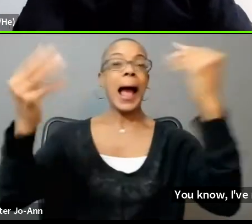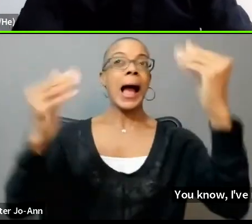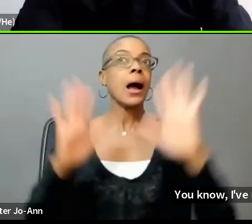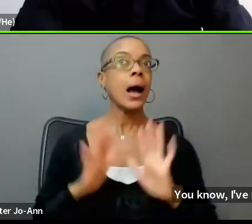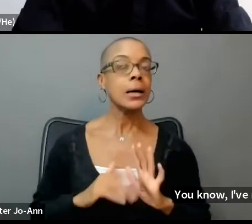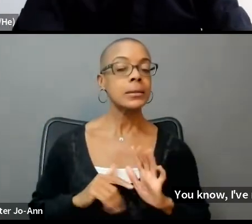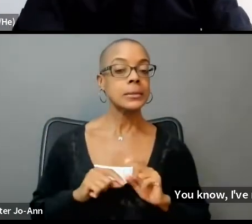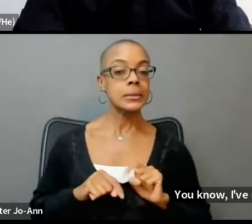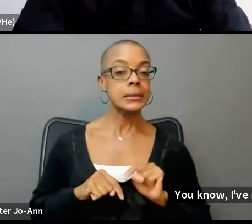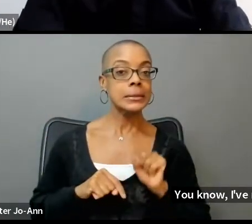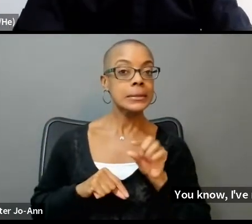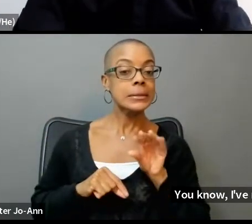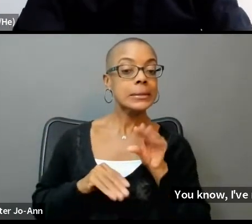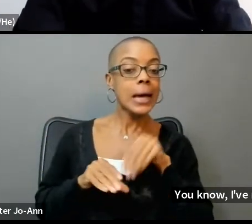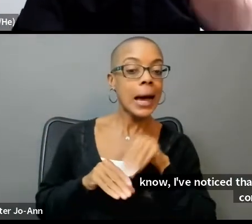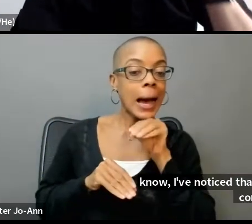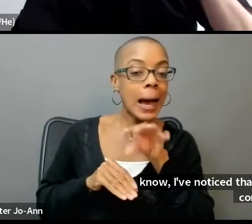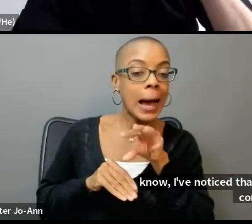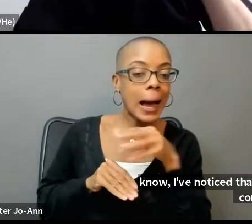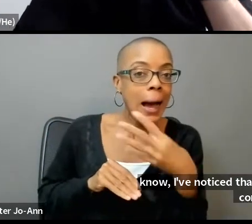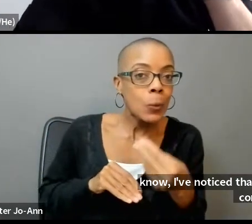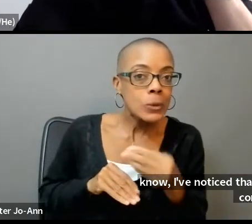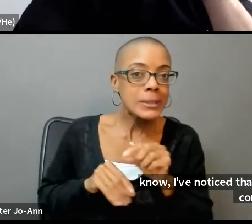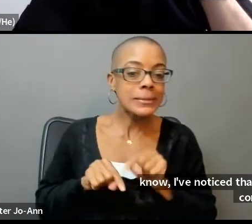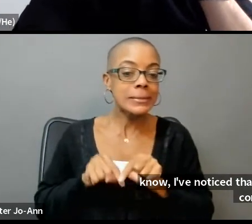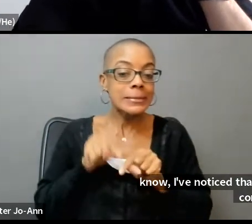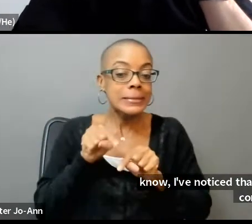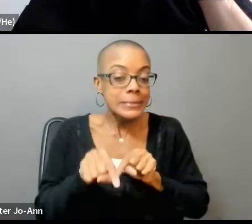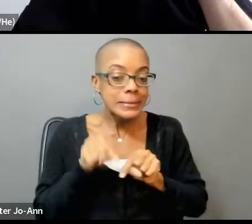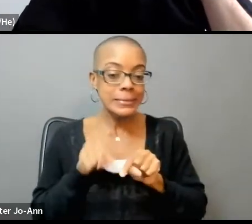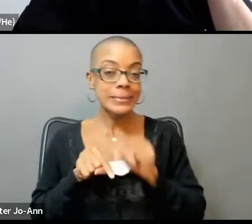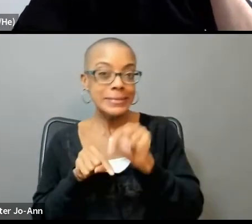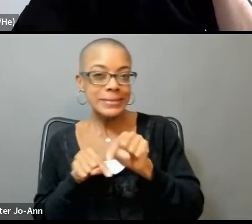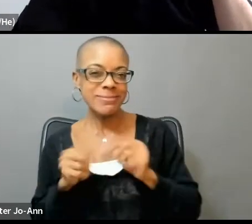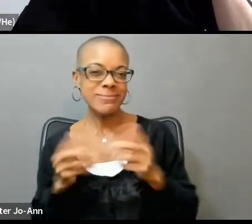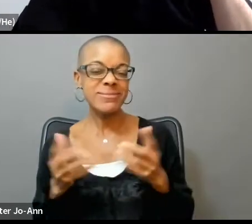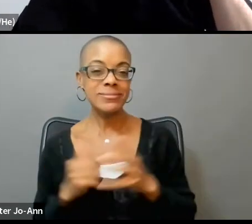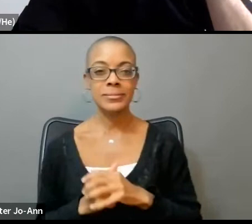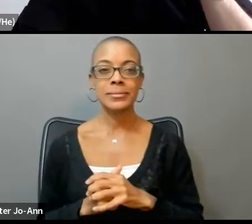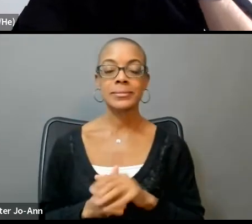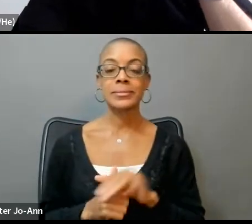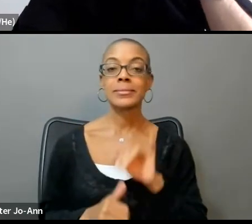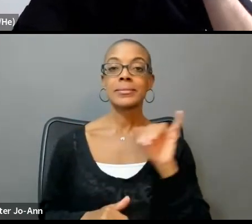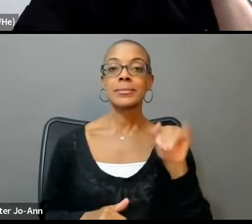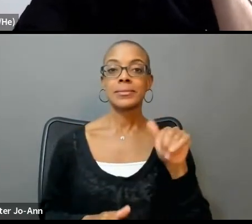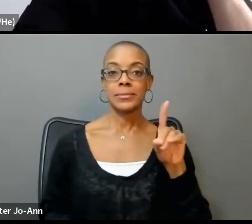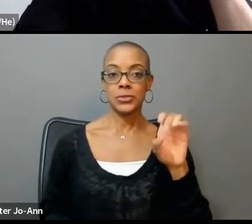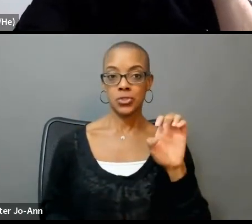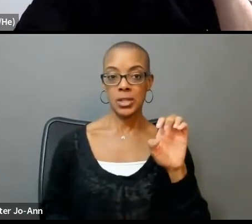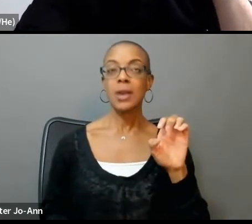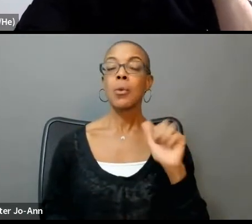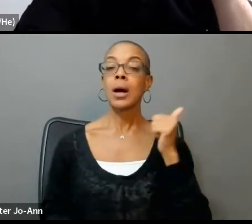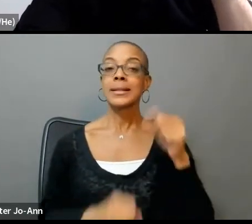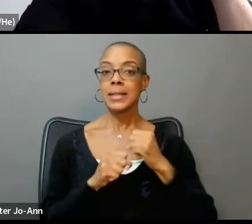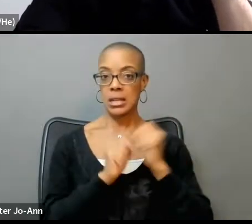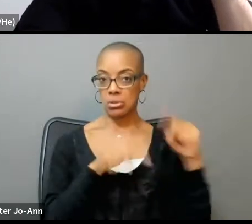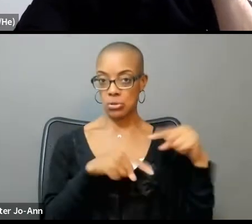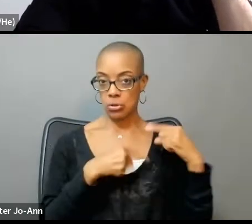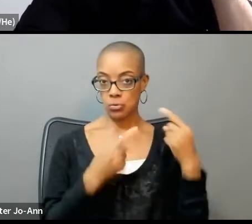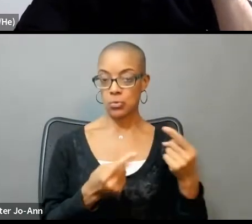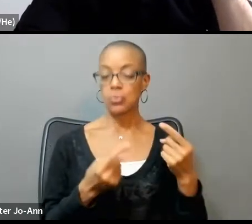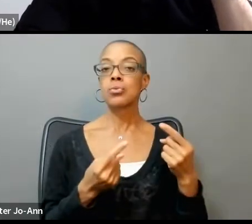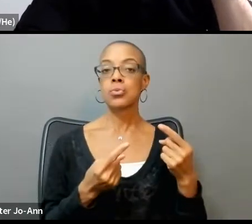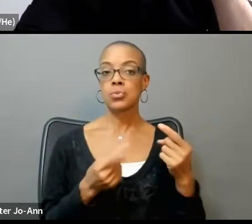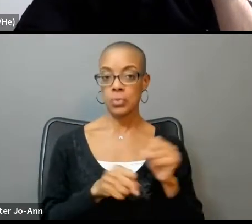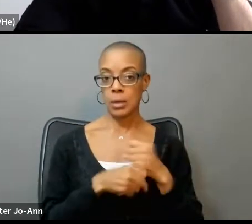that? Well, the weird thing is so for a decade now, I've been producing events for the